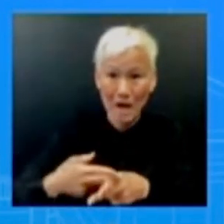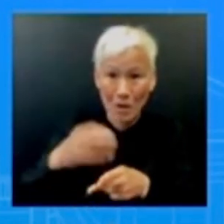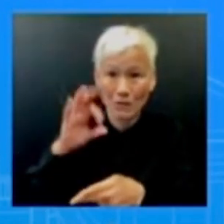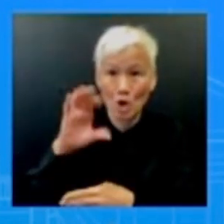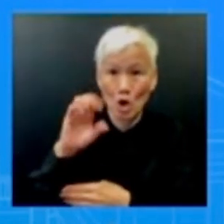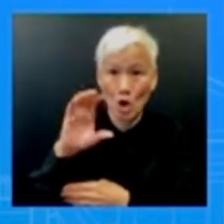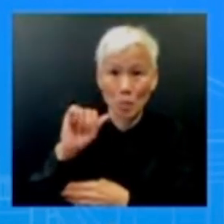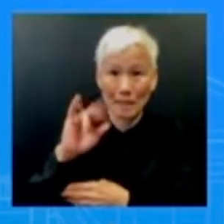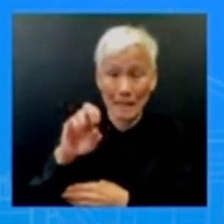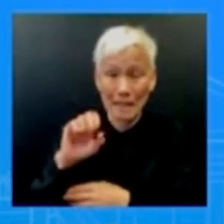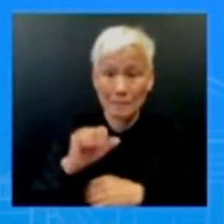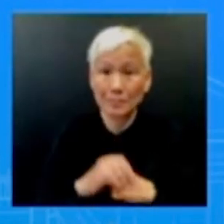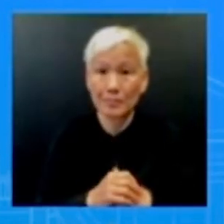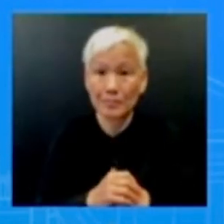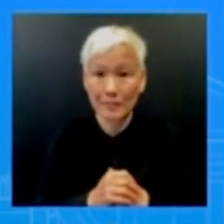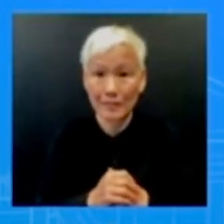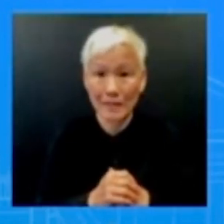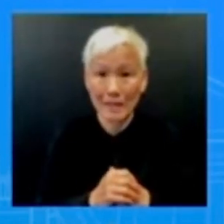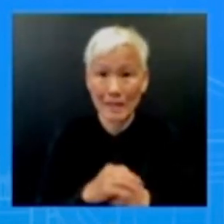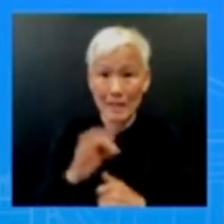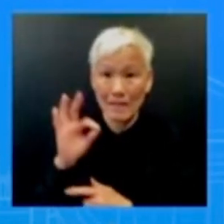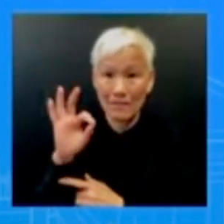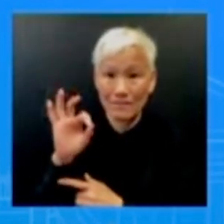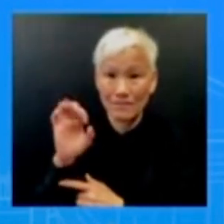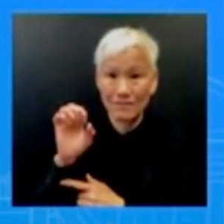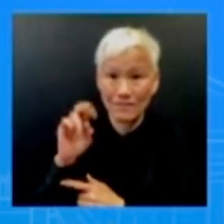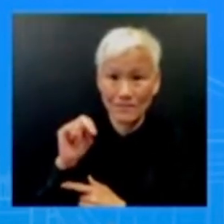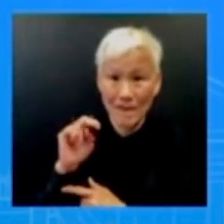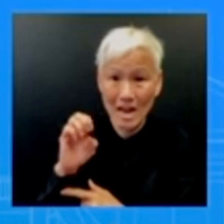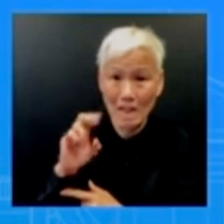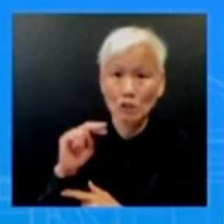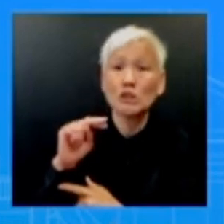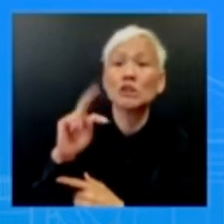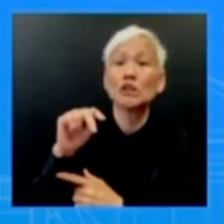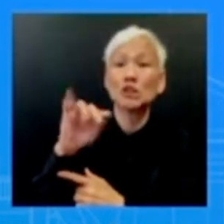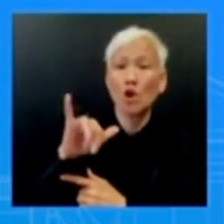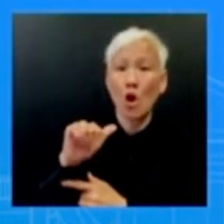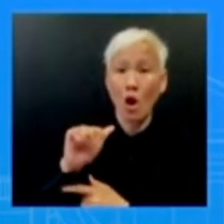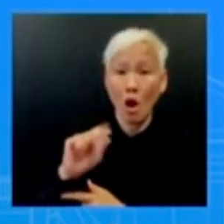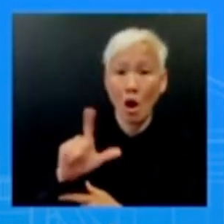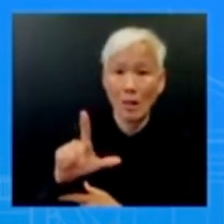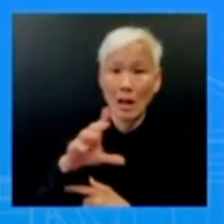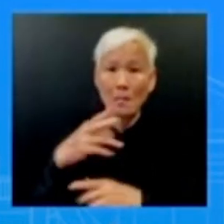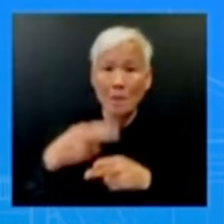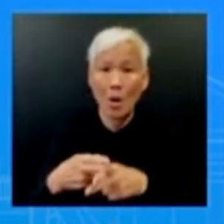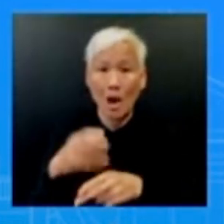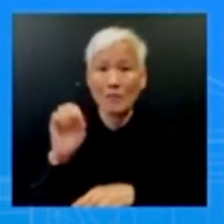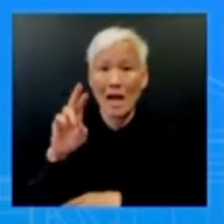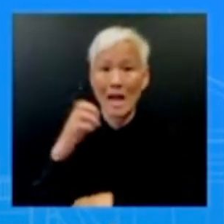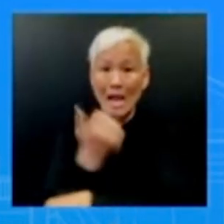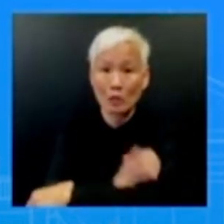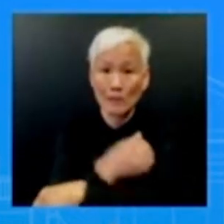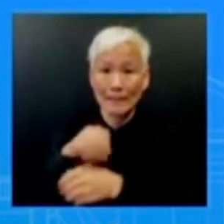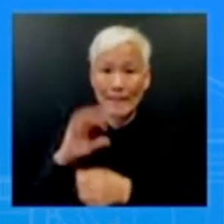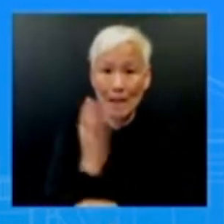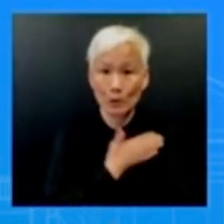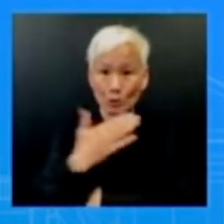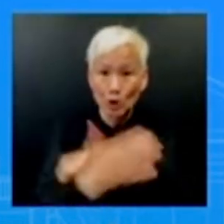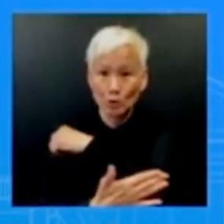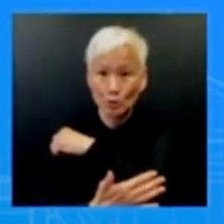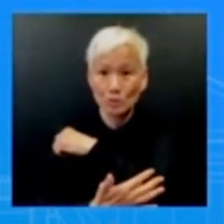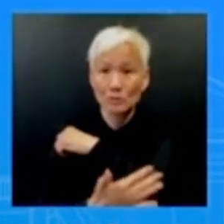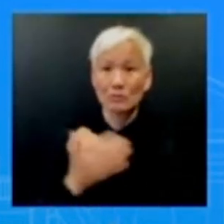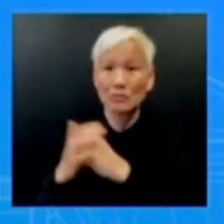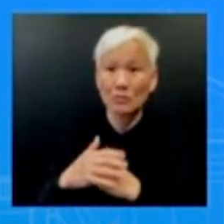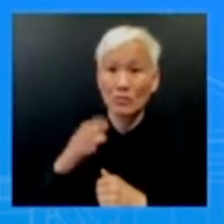2,000 pounds of heroin into our country. Slash rail safety inspections, leading to 11,000 fewer rail safety